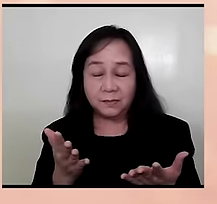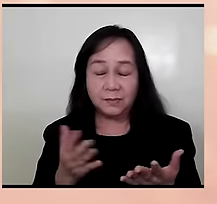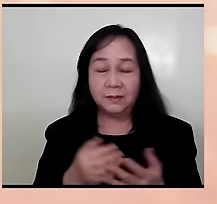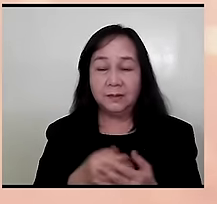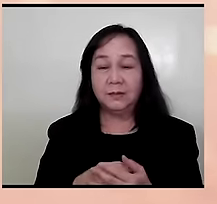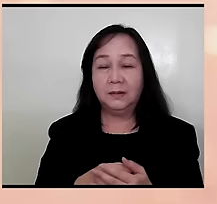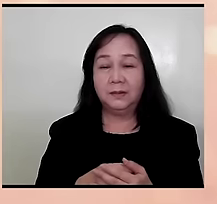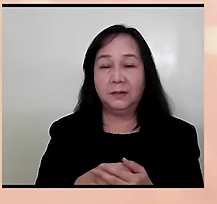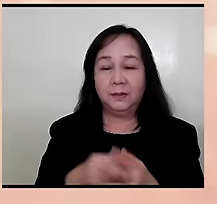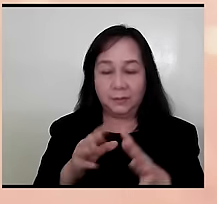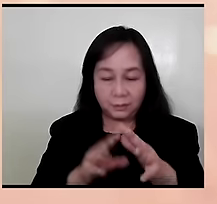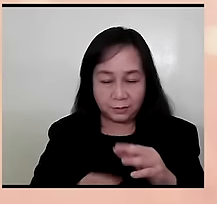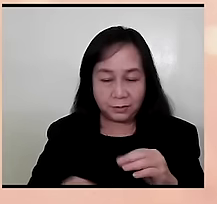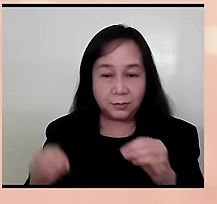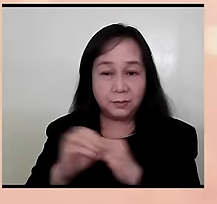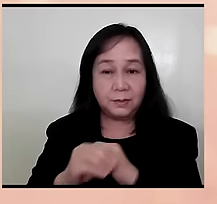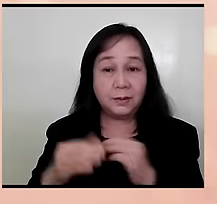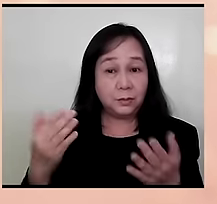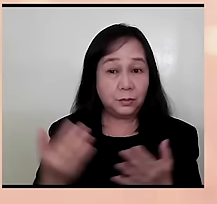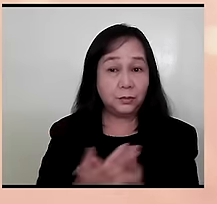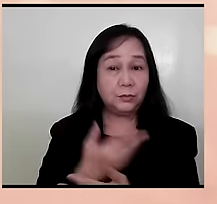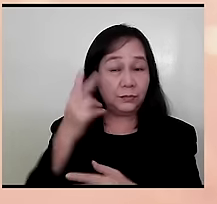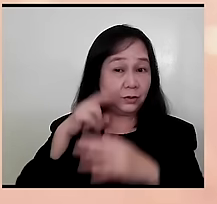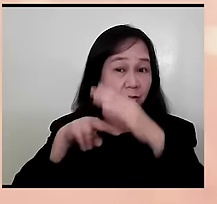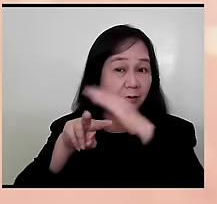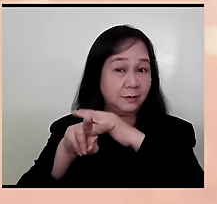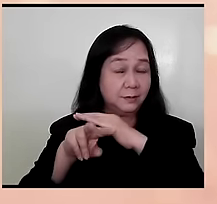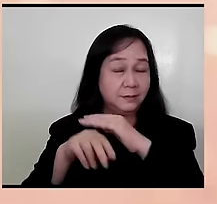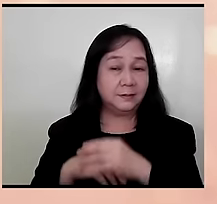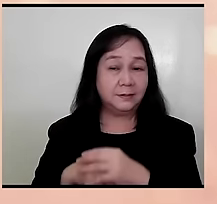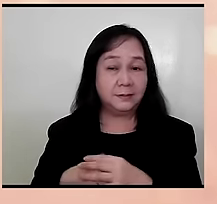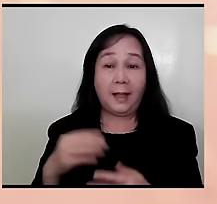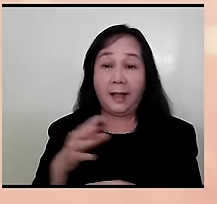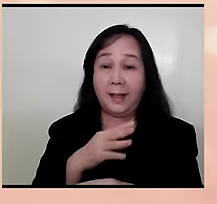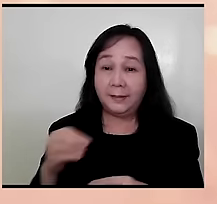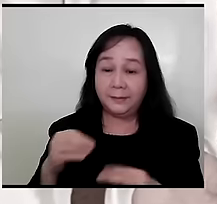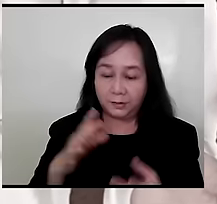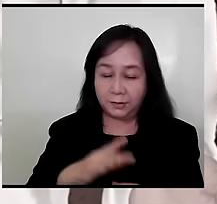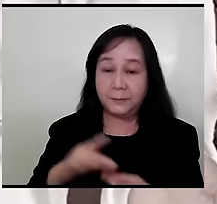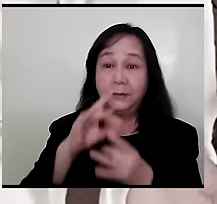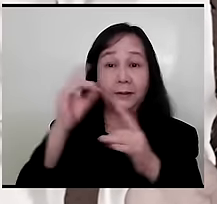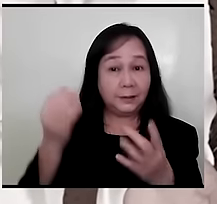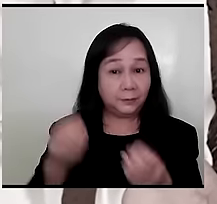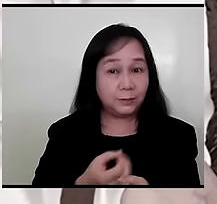with a new mission and the Spirit given to them.